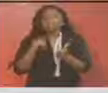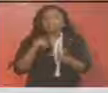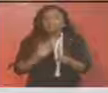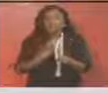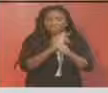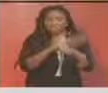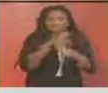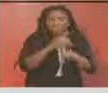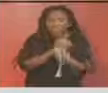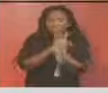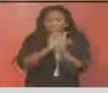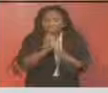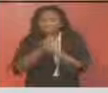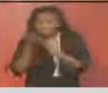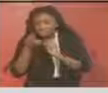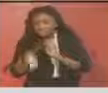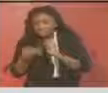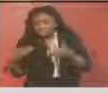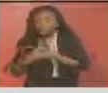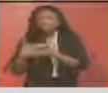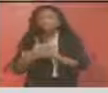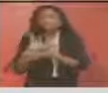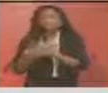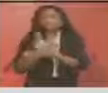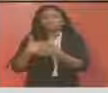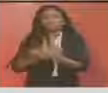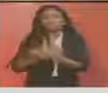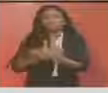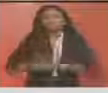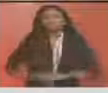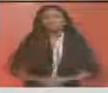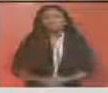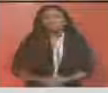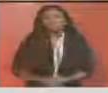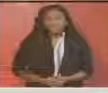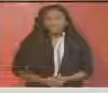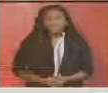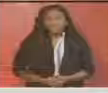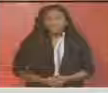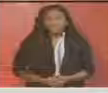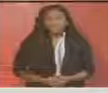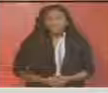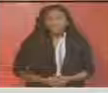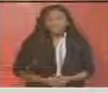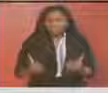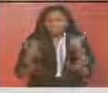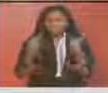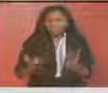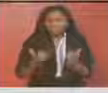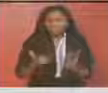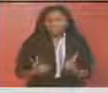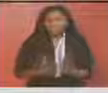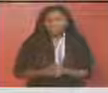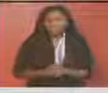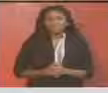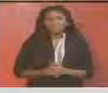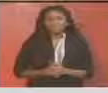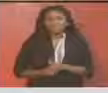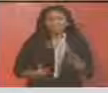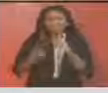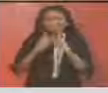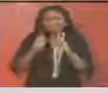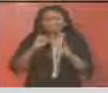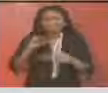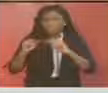interest because they carry some of the mutations seen in the variants of concern. Now, coming to these variants of